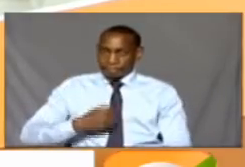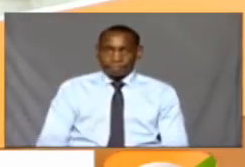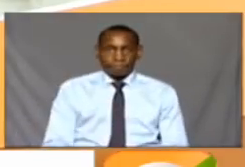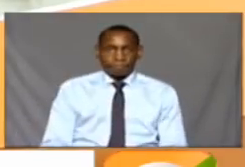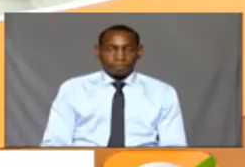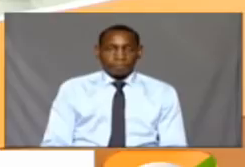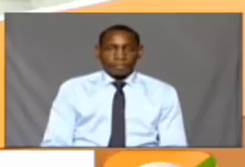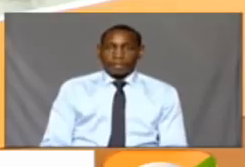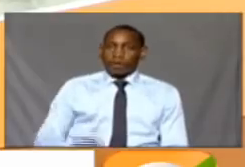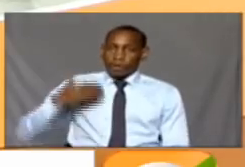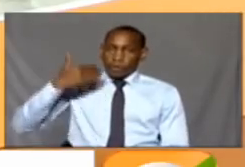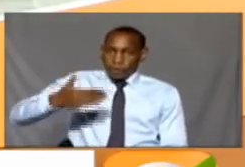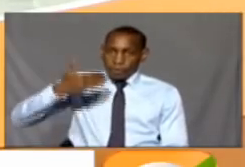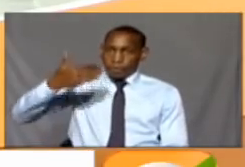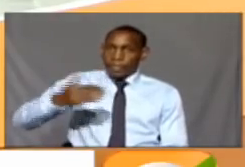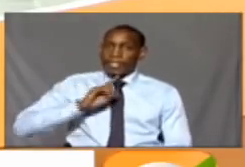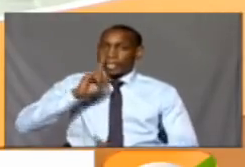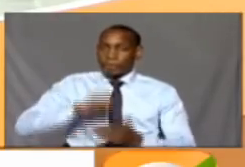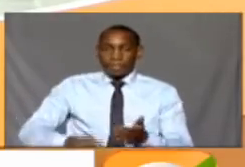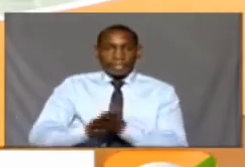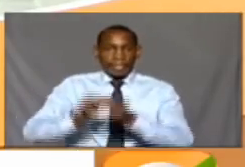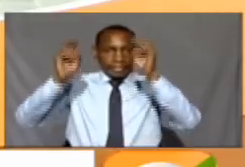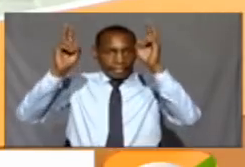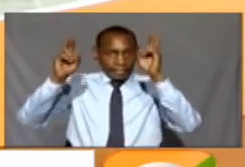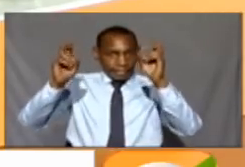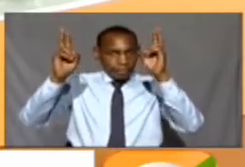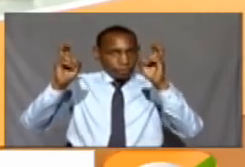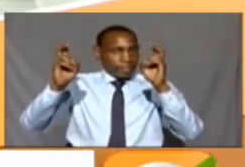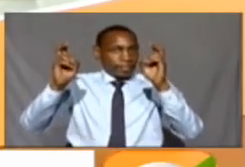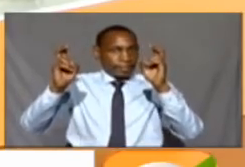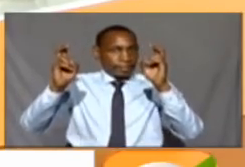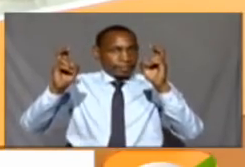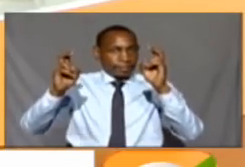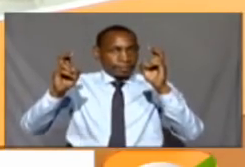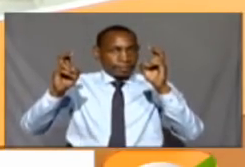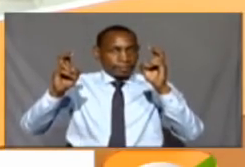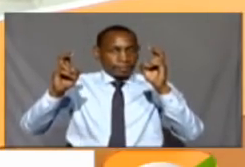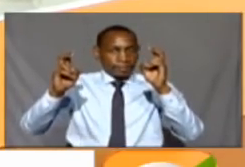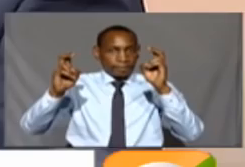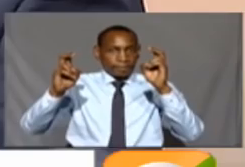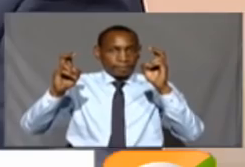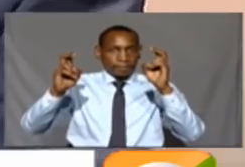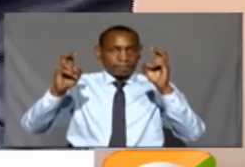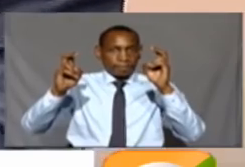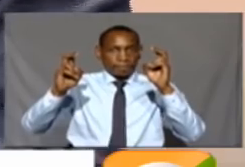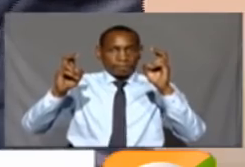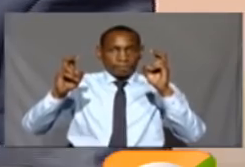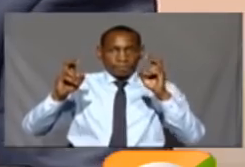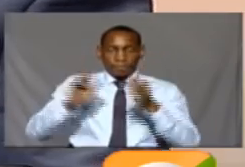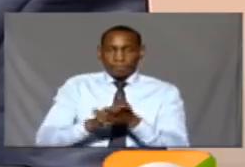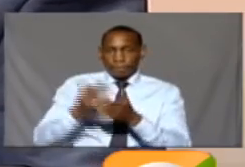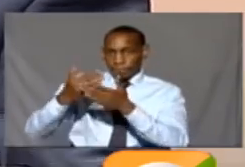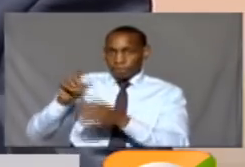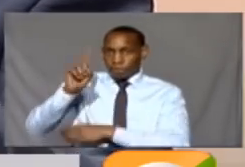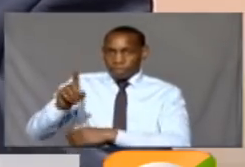And I have always said, in matters of probity, mm-hmm. forget about what you're asking